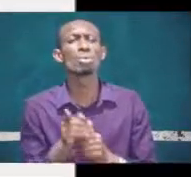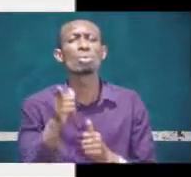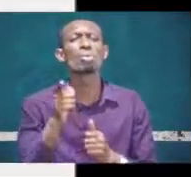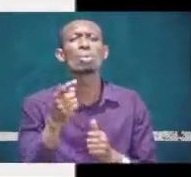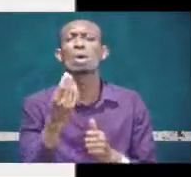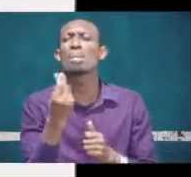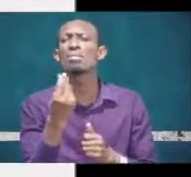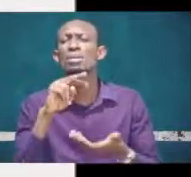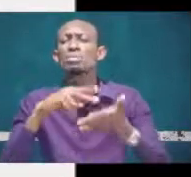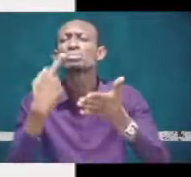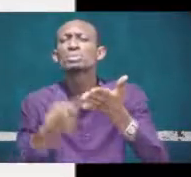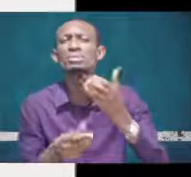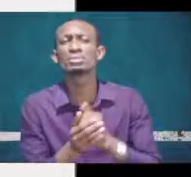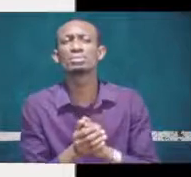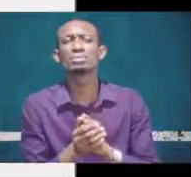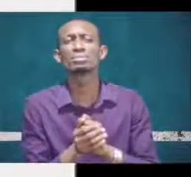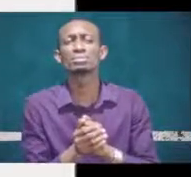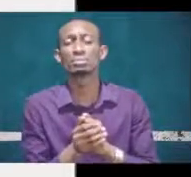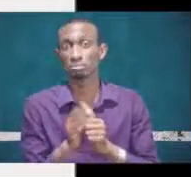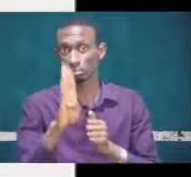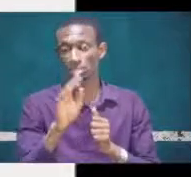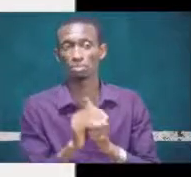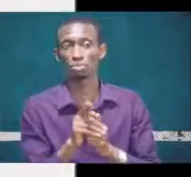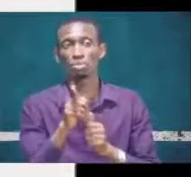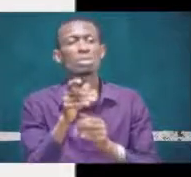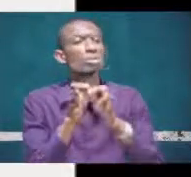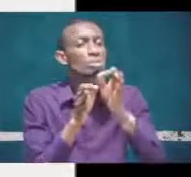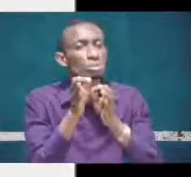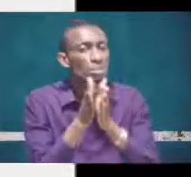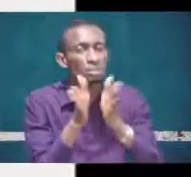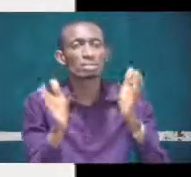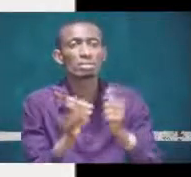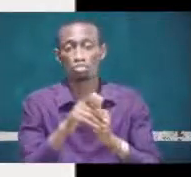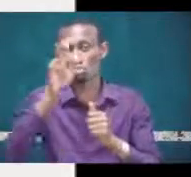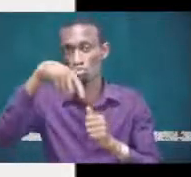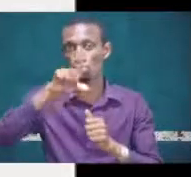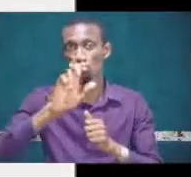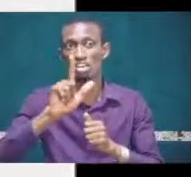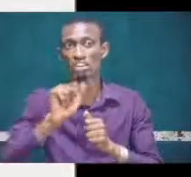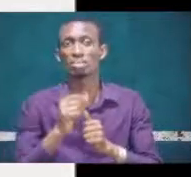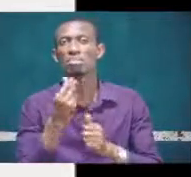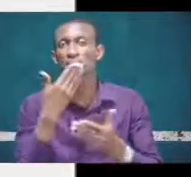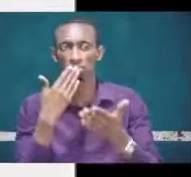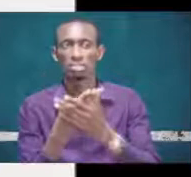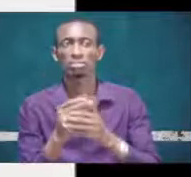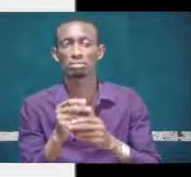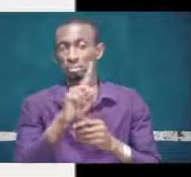money? Explain the qualities of good money, which is part B. The second question is,